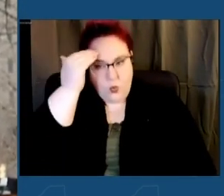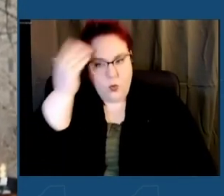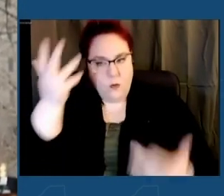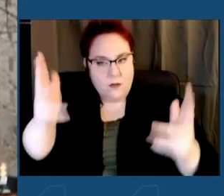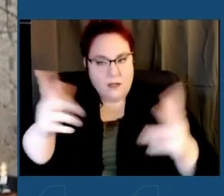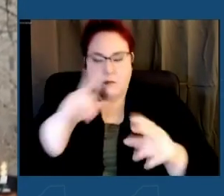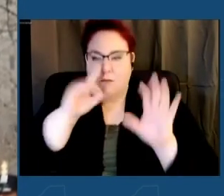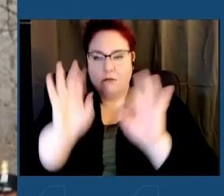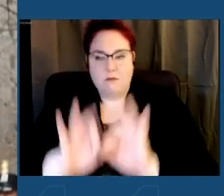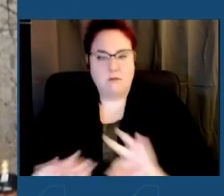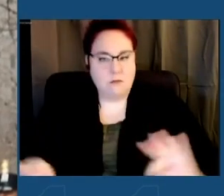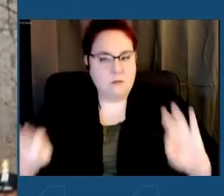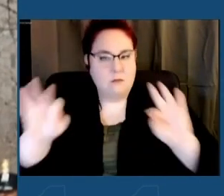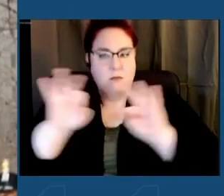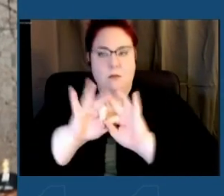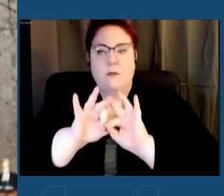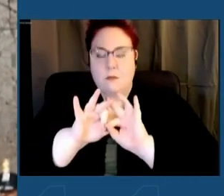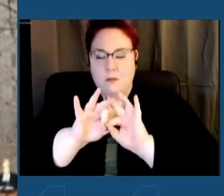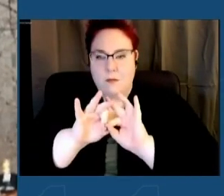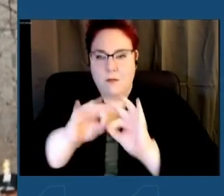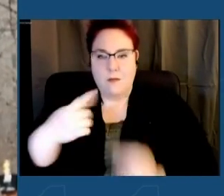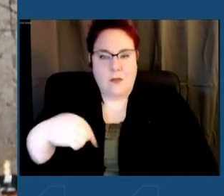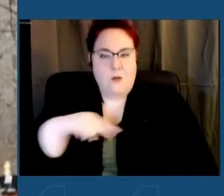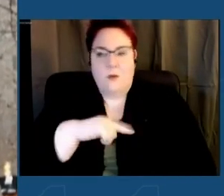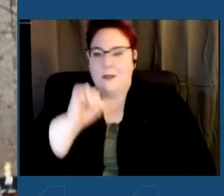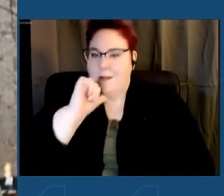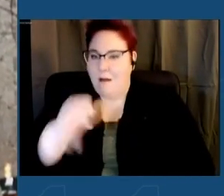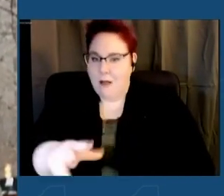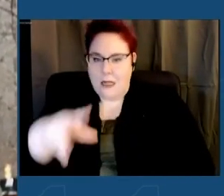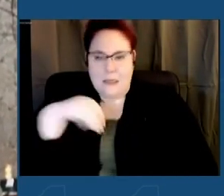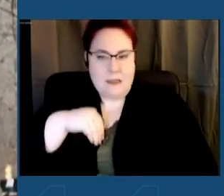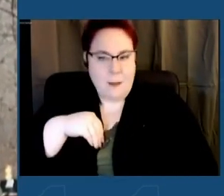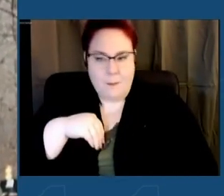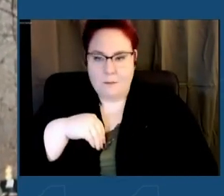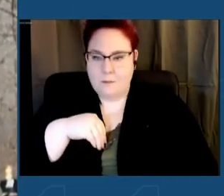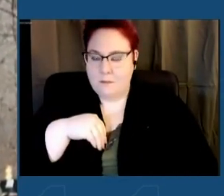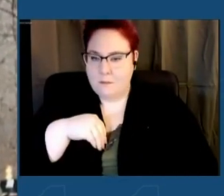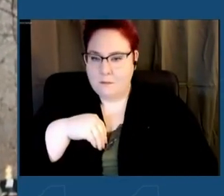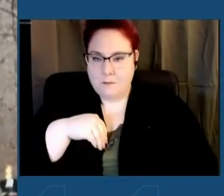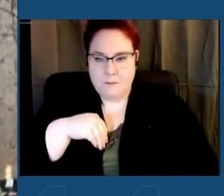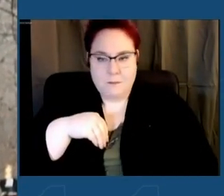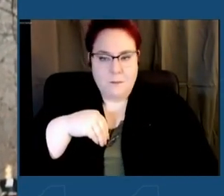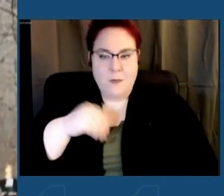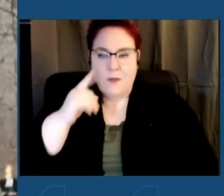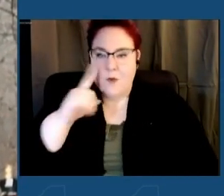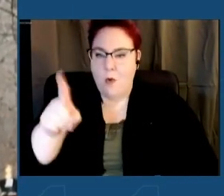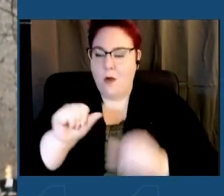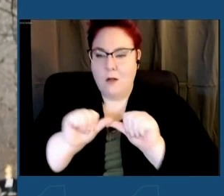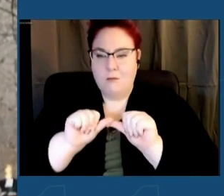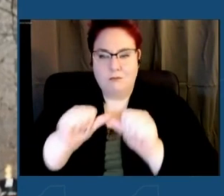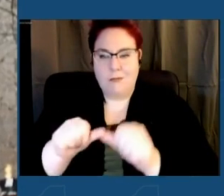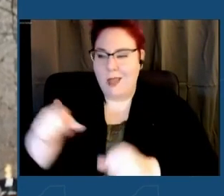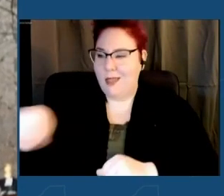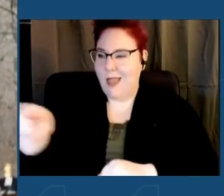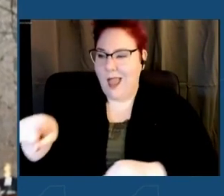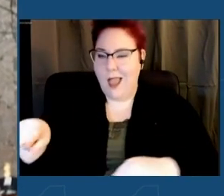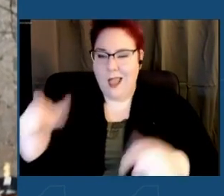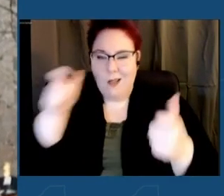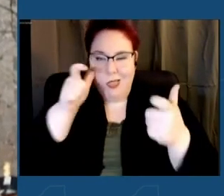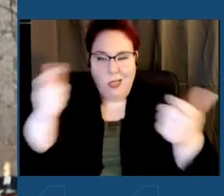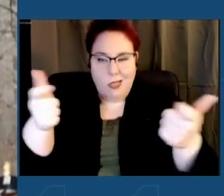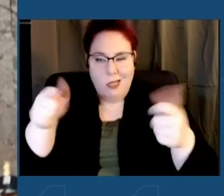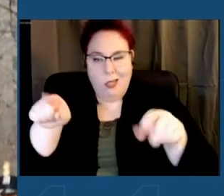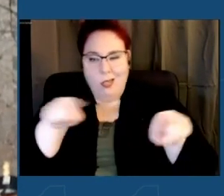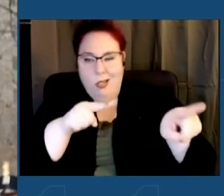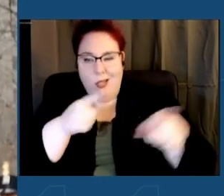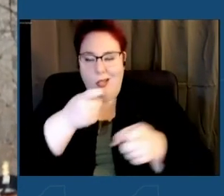critical that we not allow one extra second for them to gloat or to point